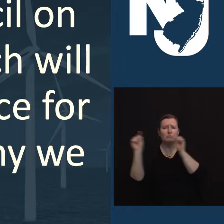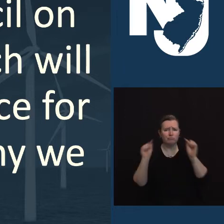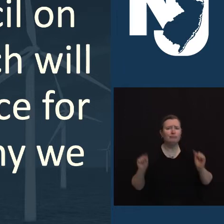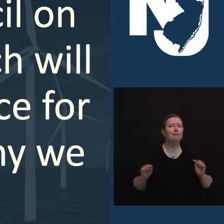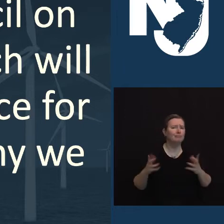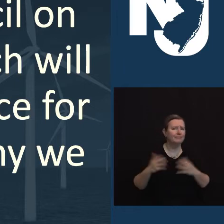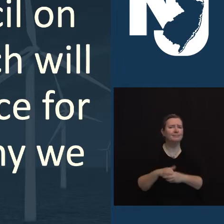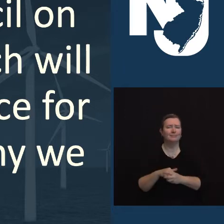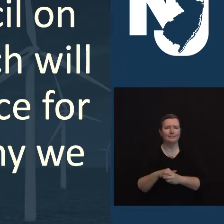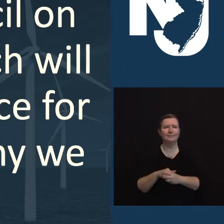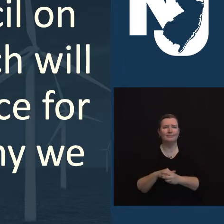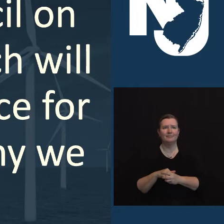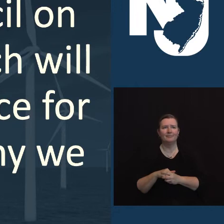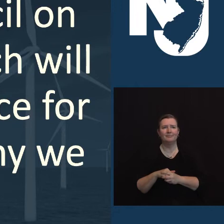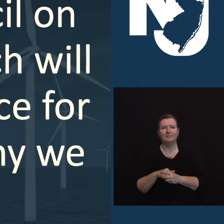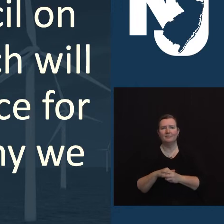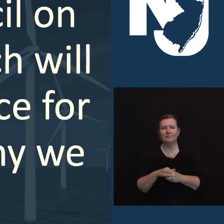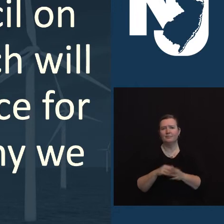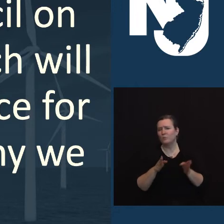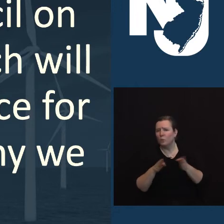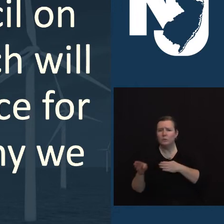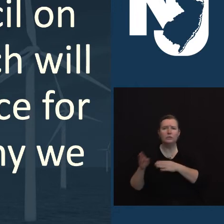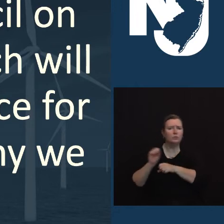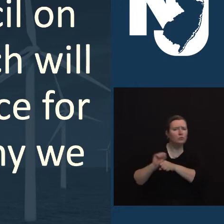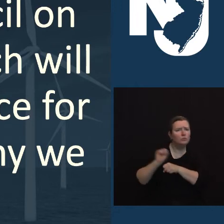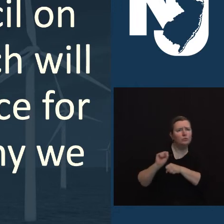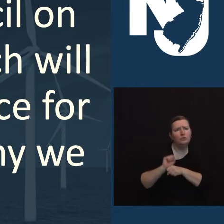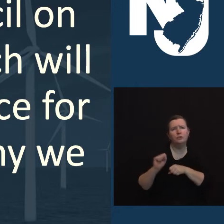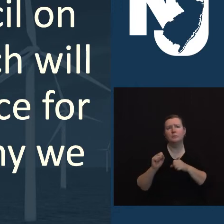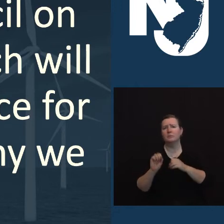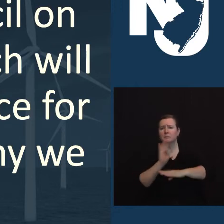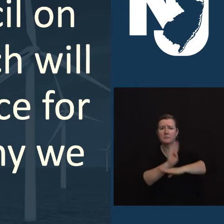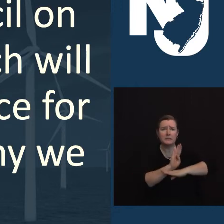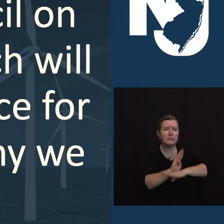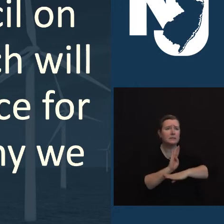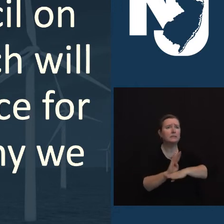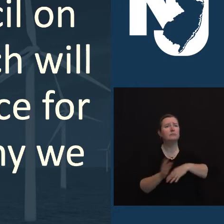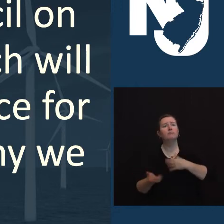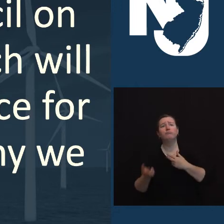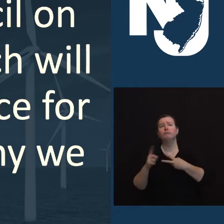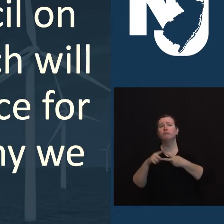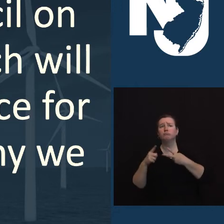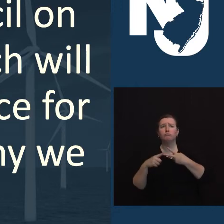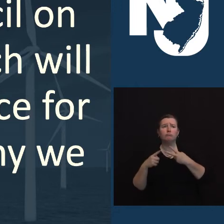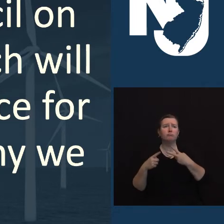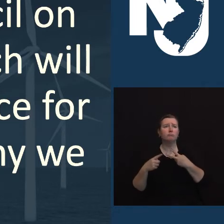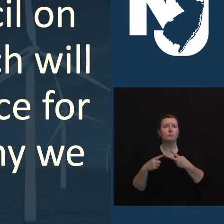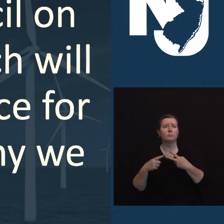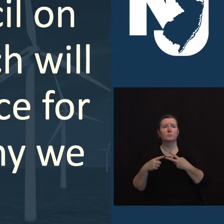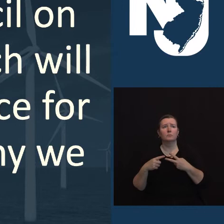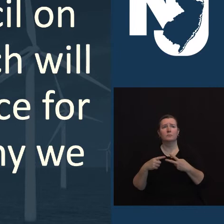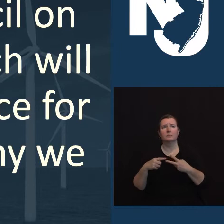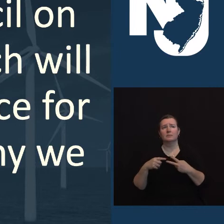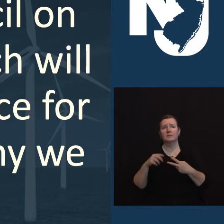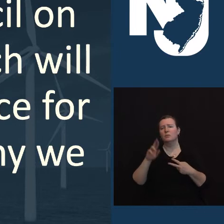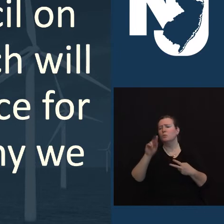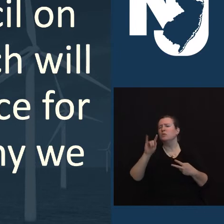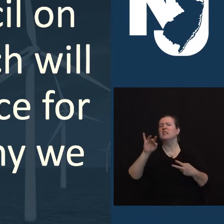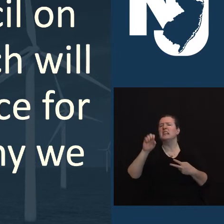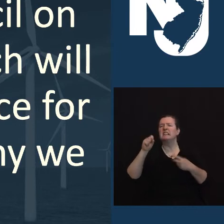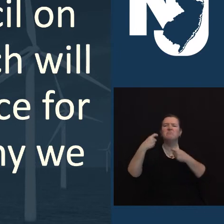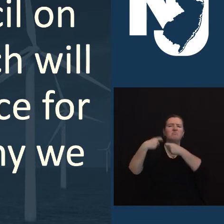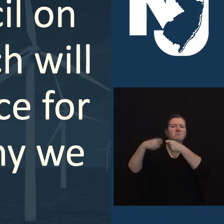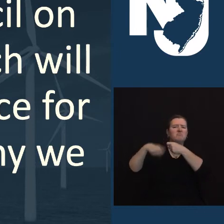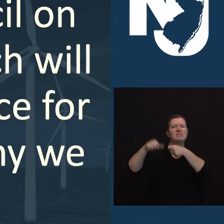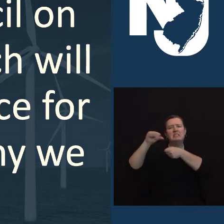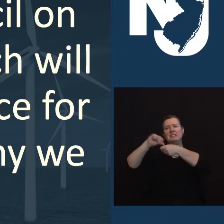labor, business and industry, including our utilities and green businesses, environmental justice communities, academia,